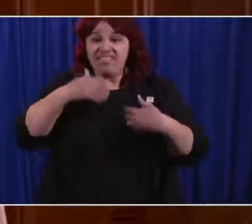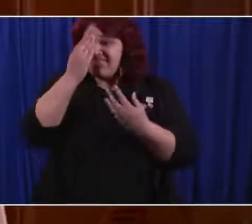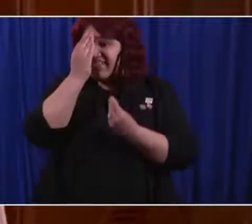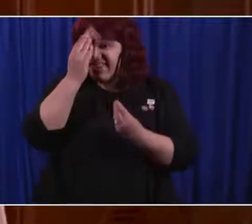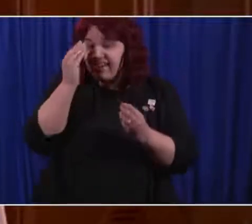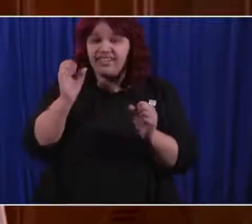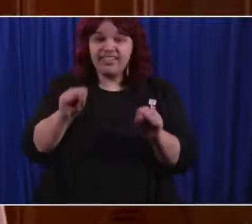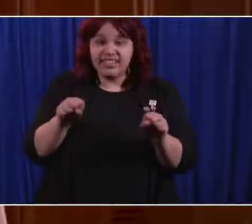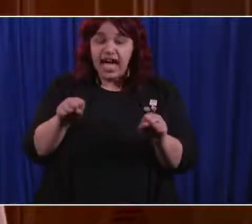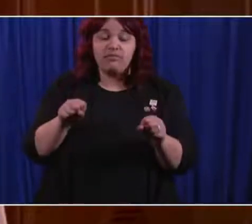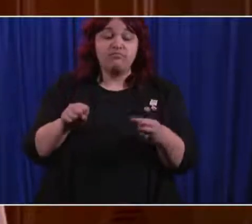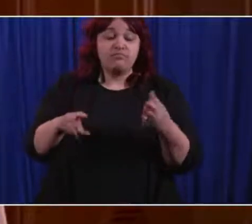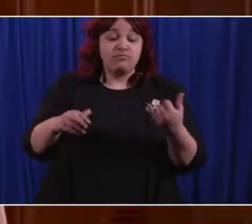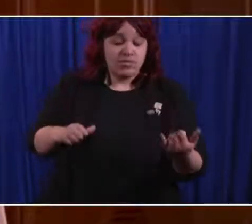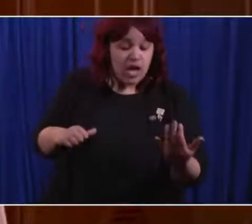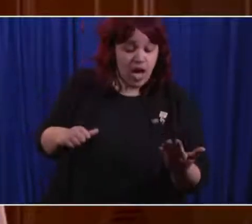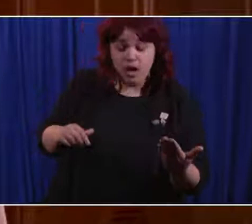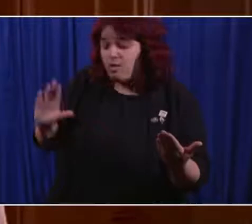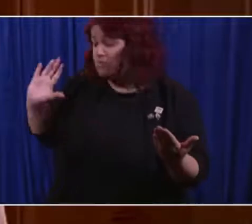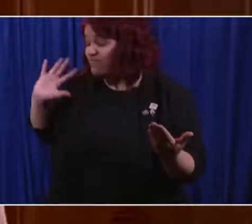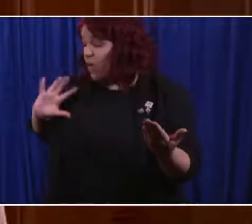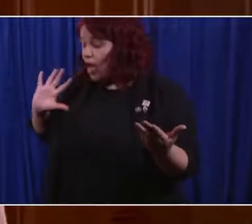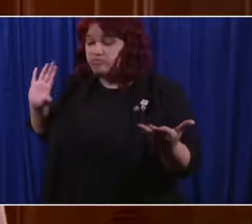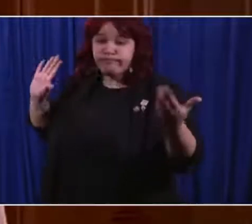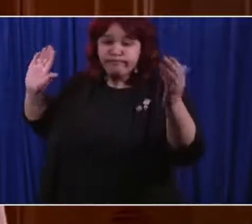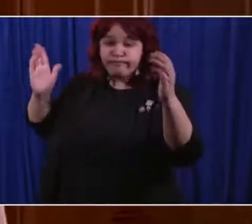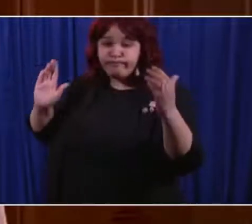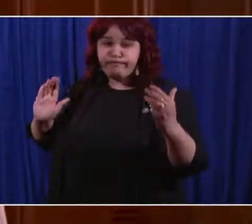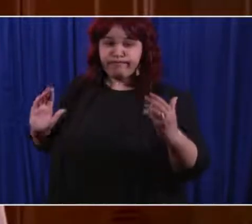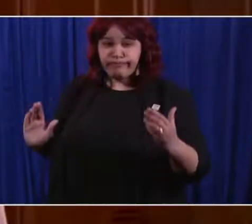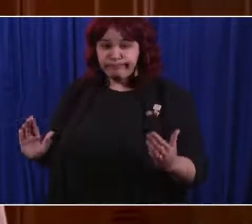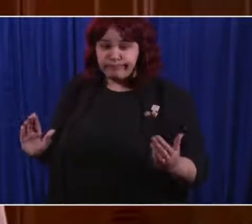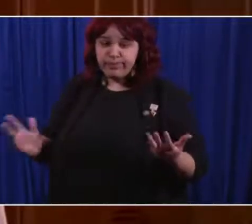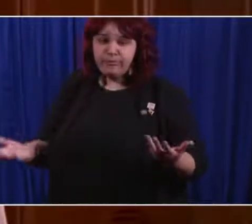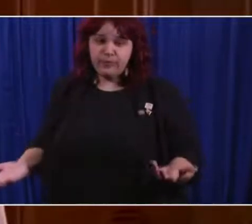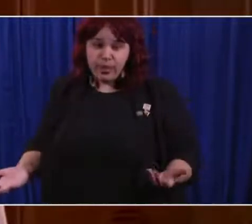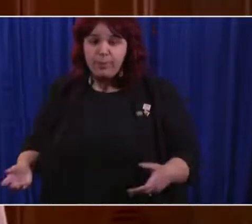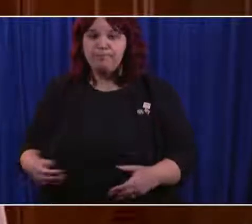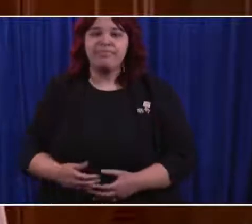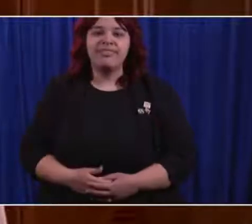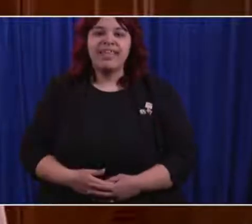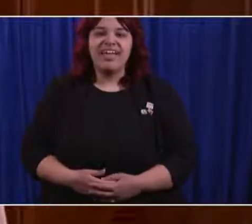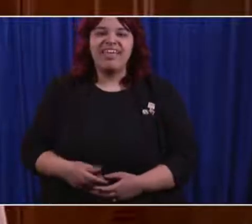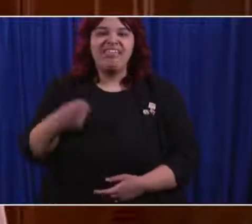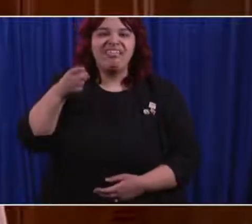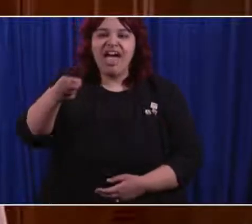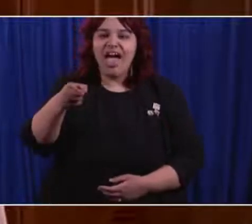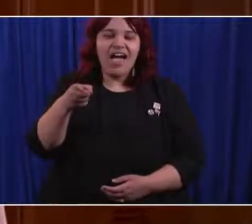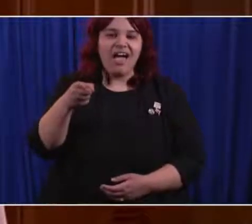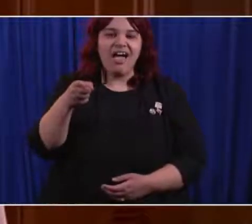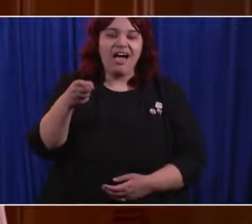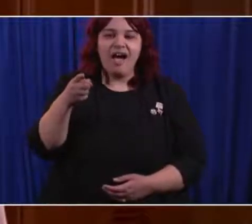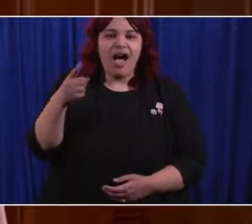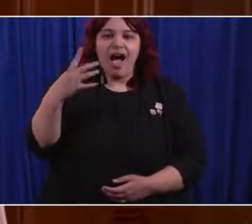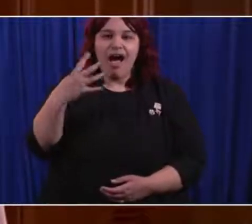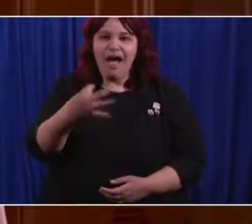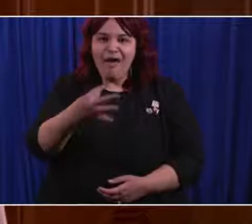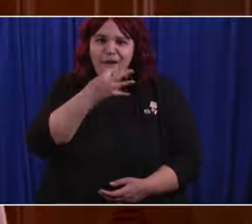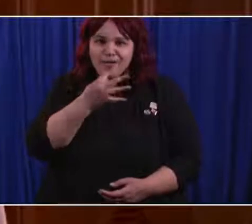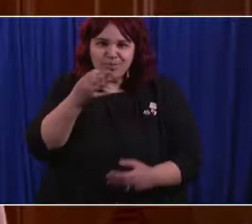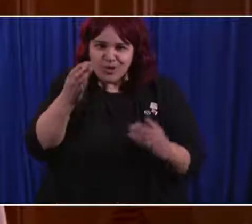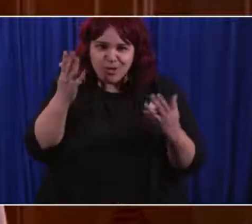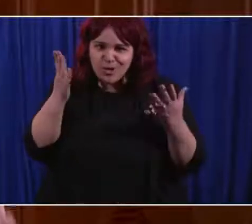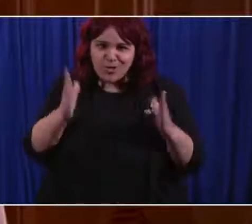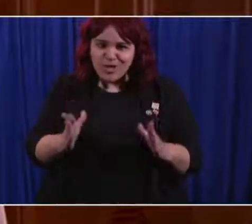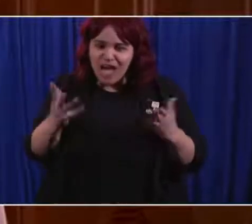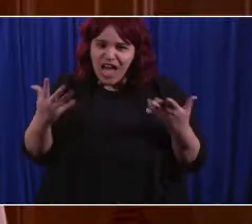can compare it to, they know, for example, if they've got X number that are vacant for tomorrow,